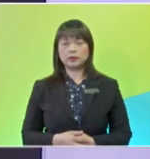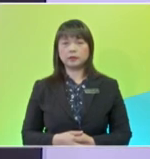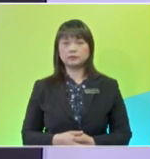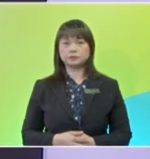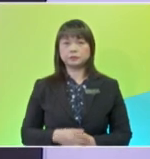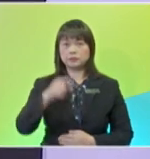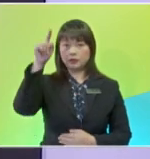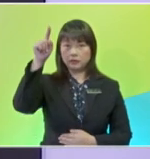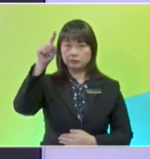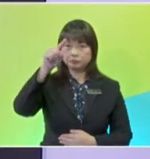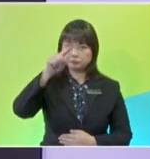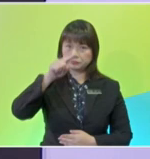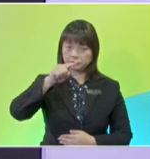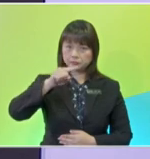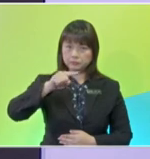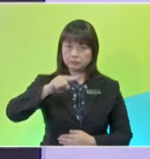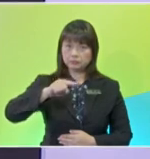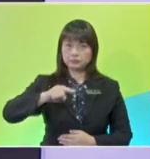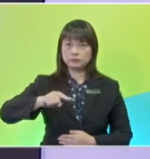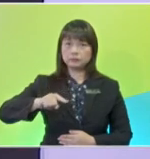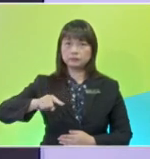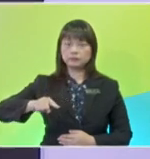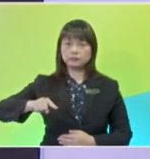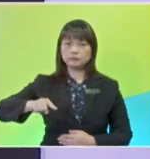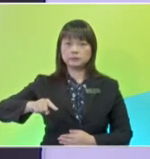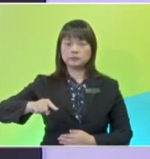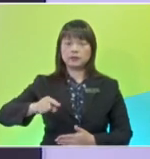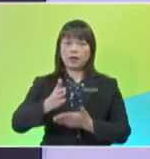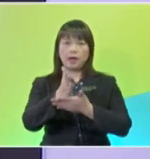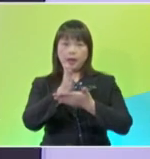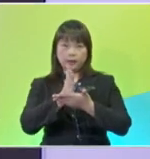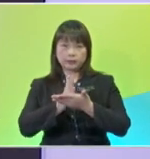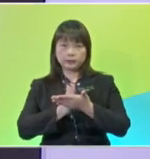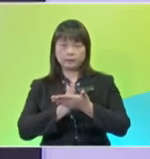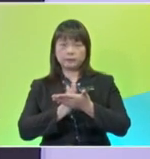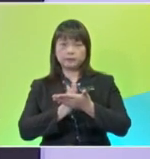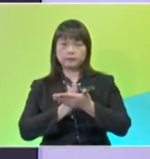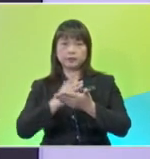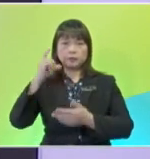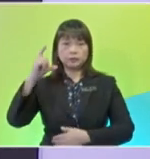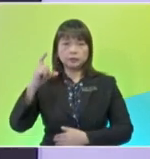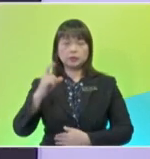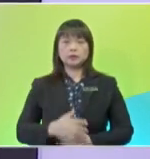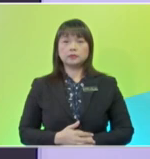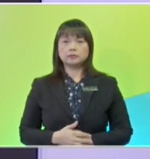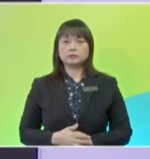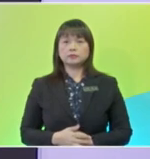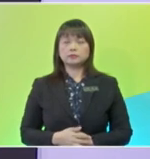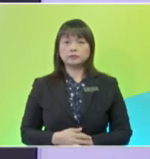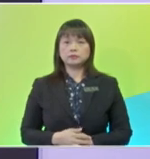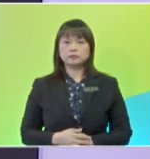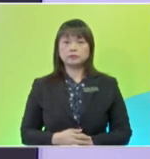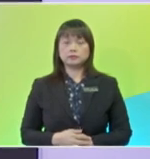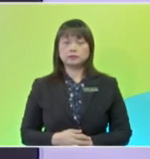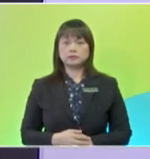hang of it. Is the half moon. Yes. Where you're going to color it. Yes. You're right.